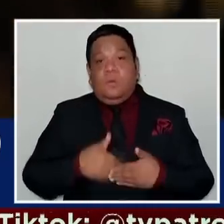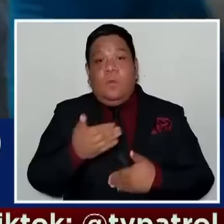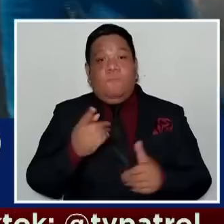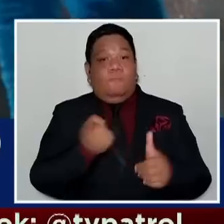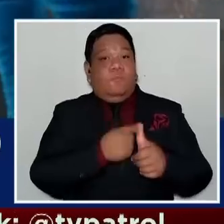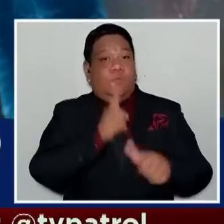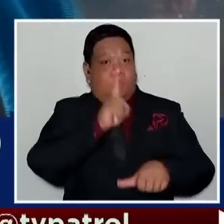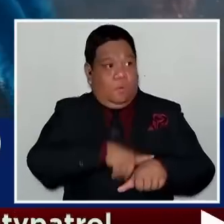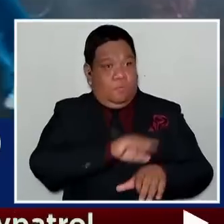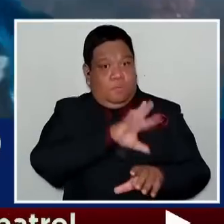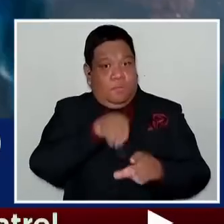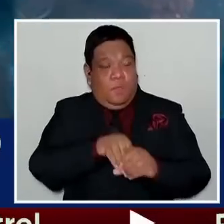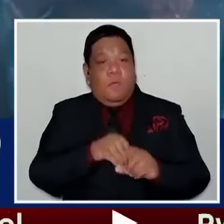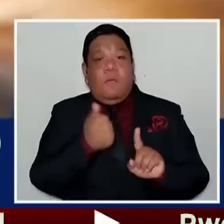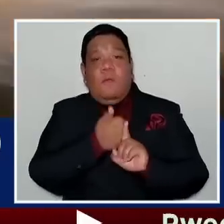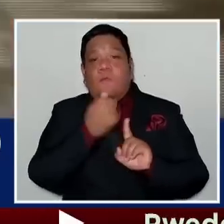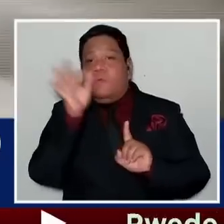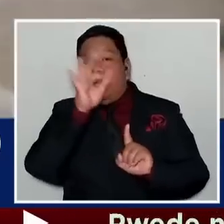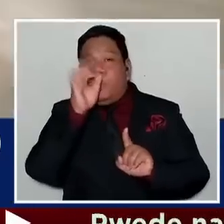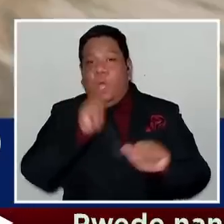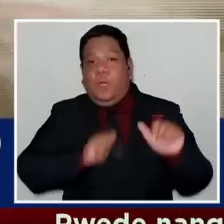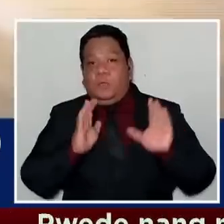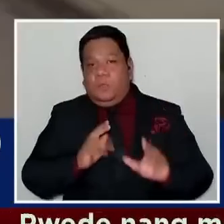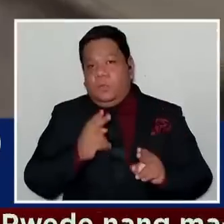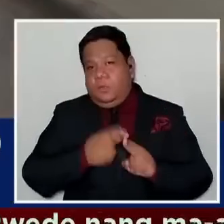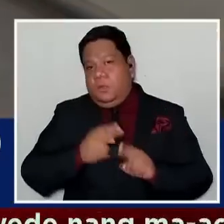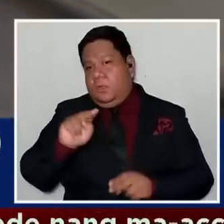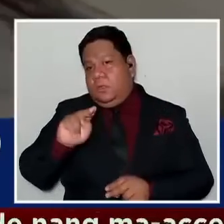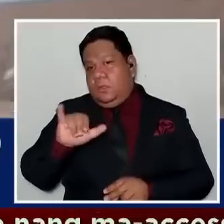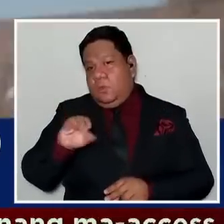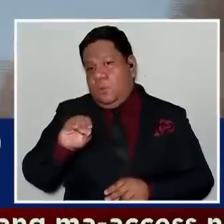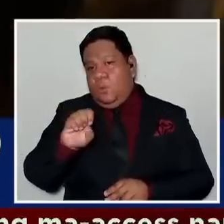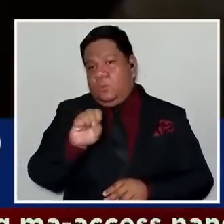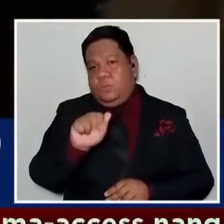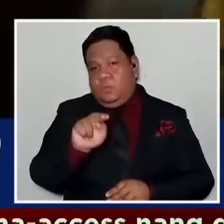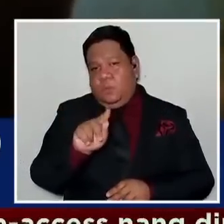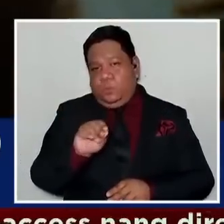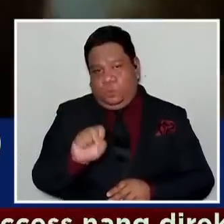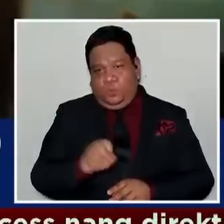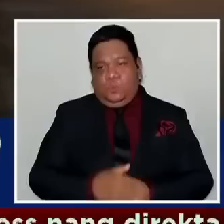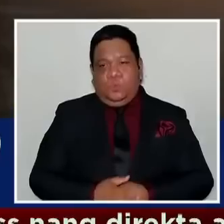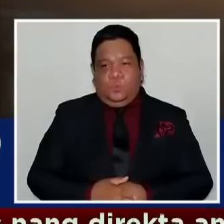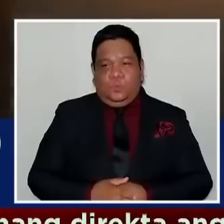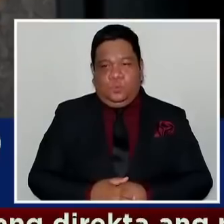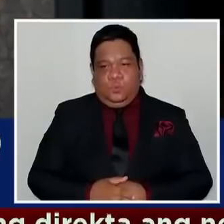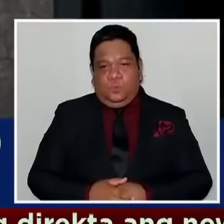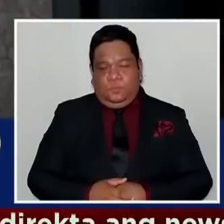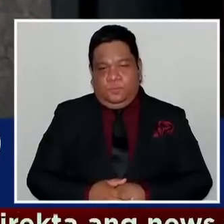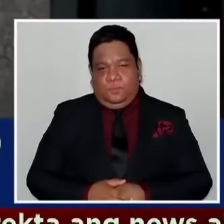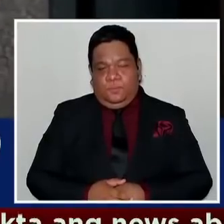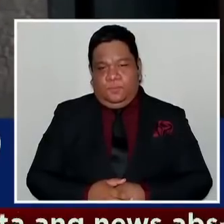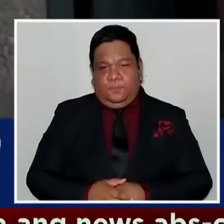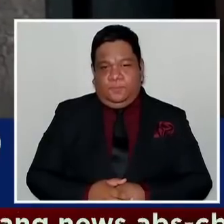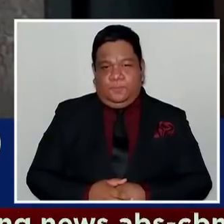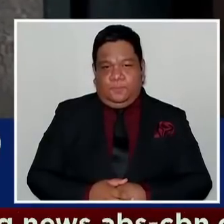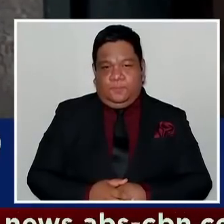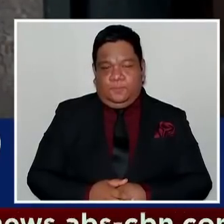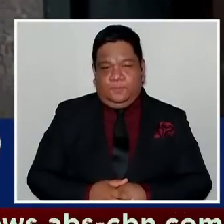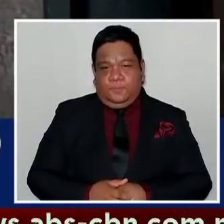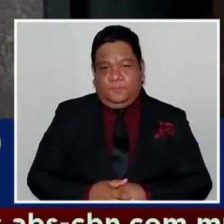Pinoy actor si Nico Santos. Yong Chavez, ABS-CBN News, Hollywood.